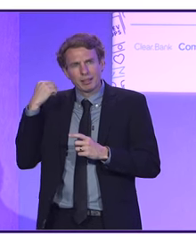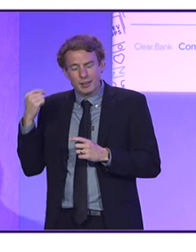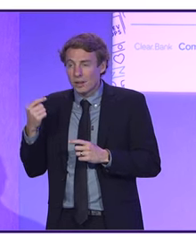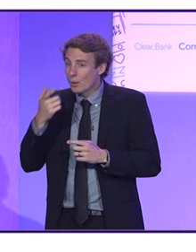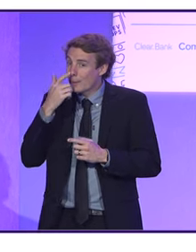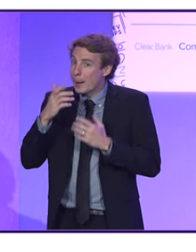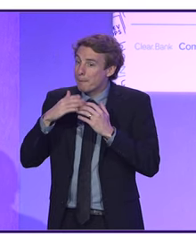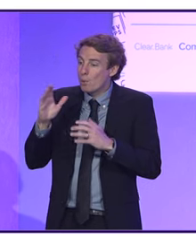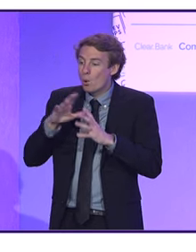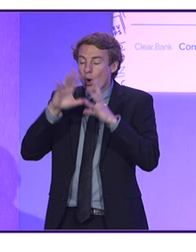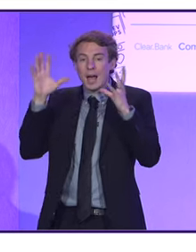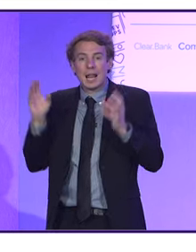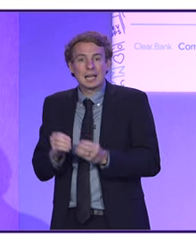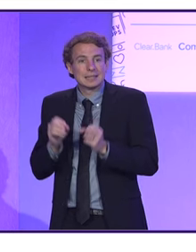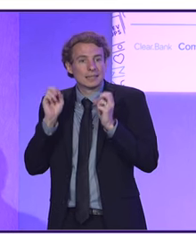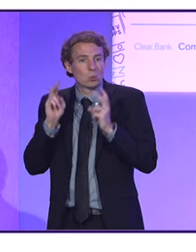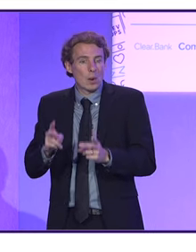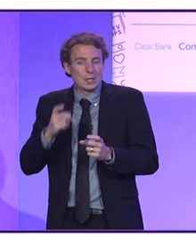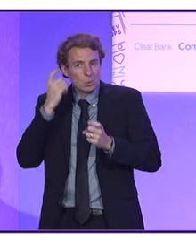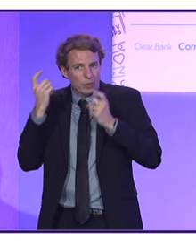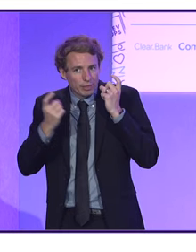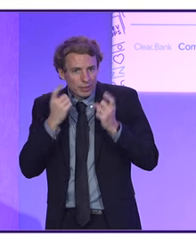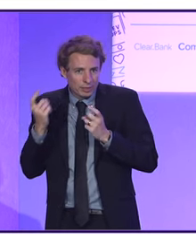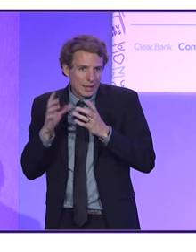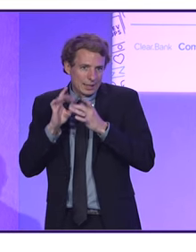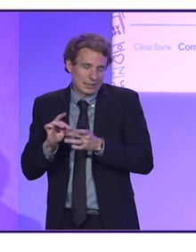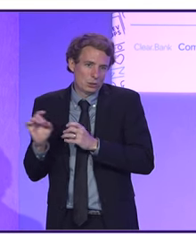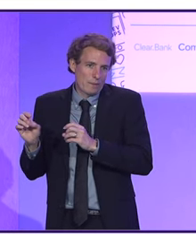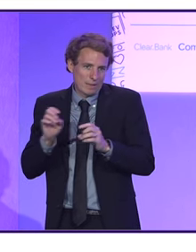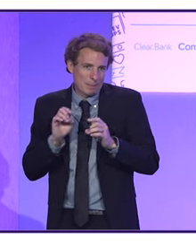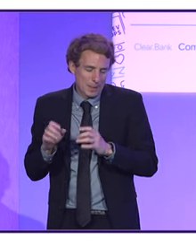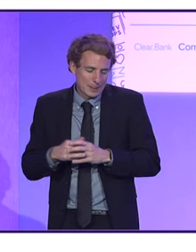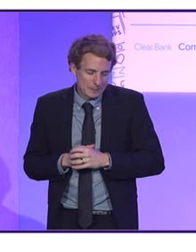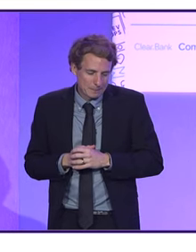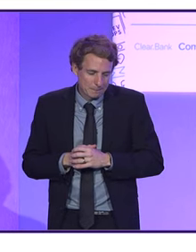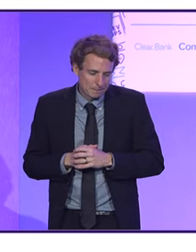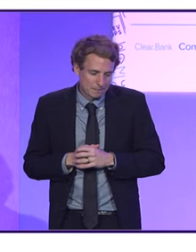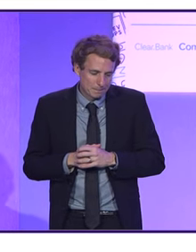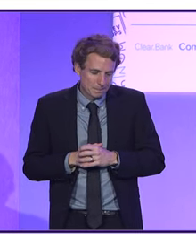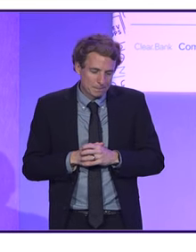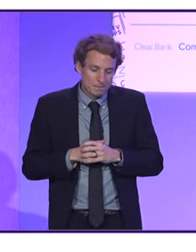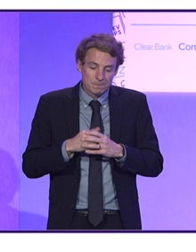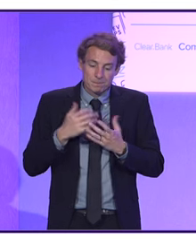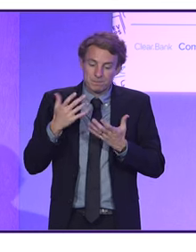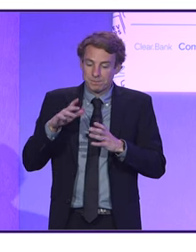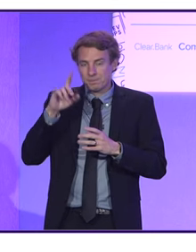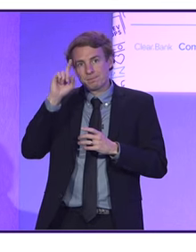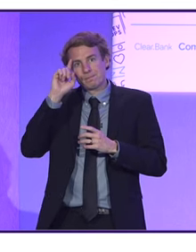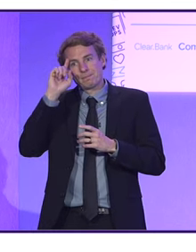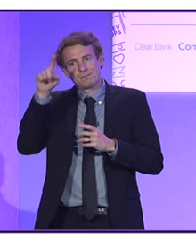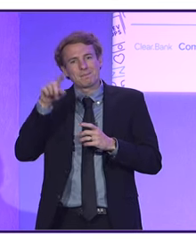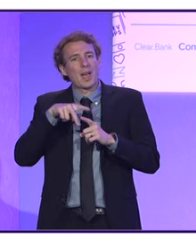holistic way of thinking about feedback. So I came up with this tool, which I've called the lens of